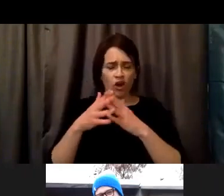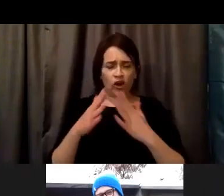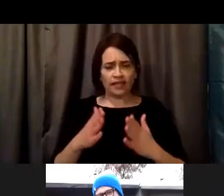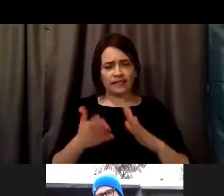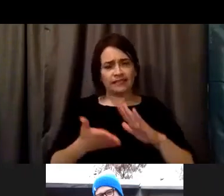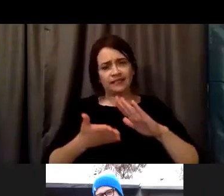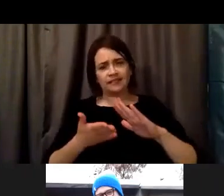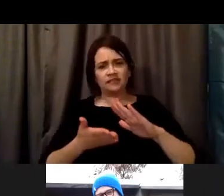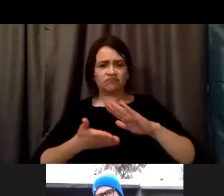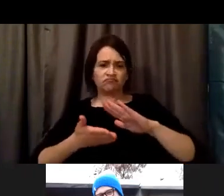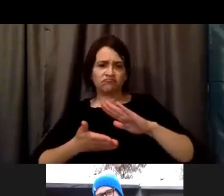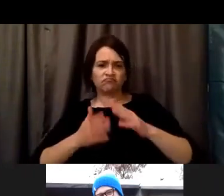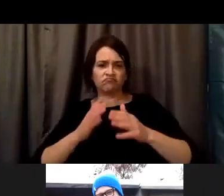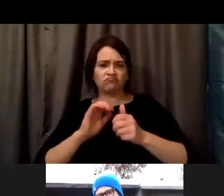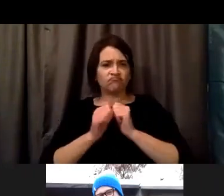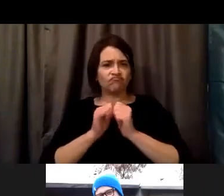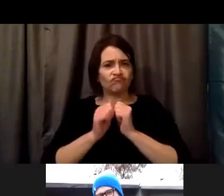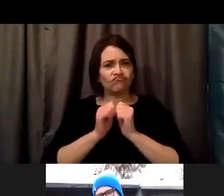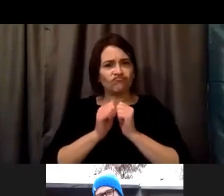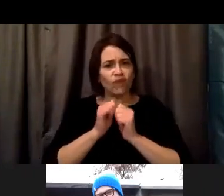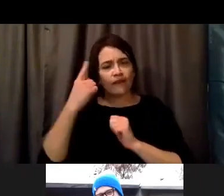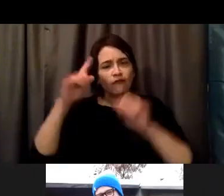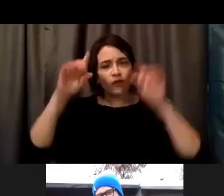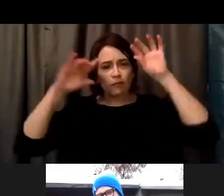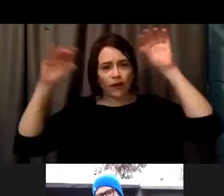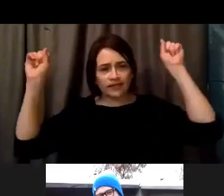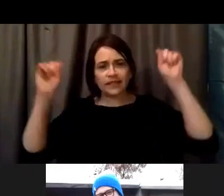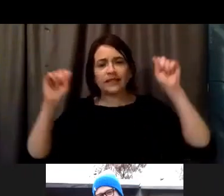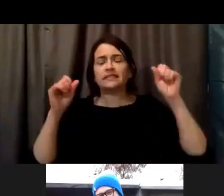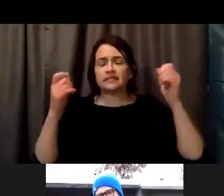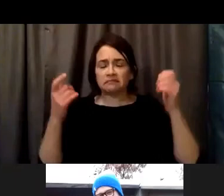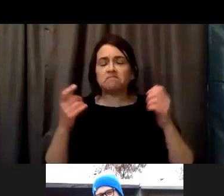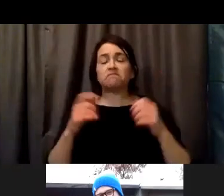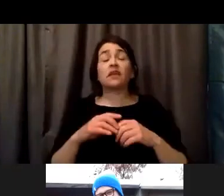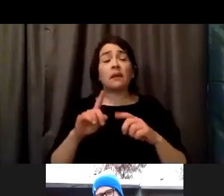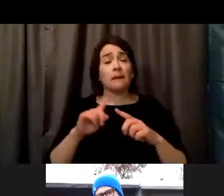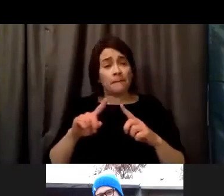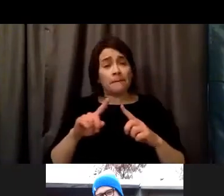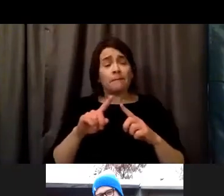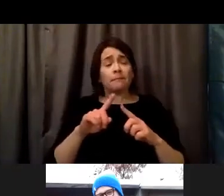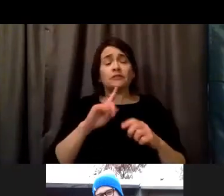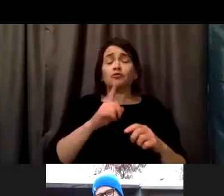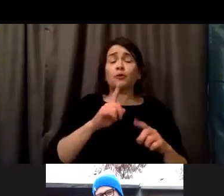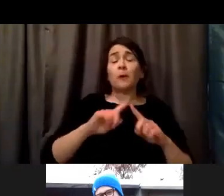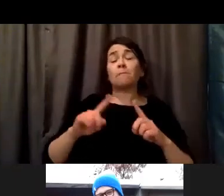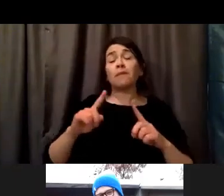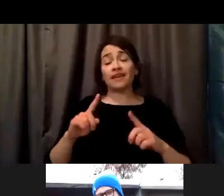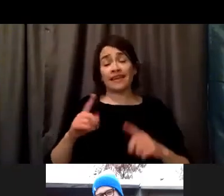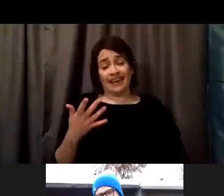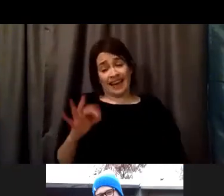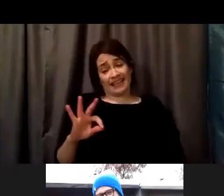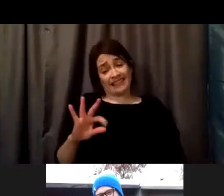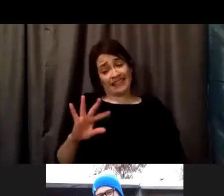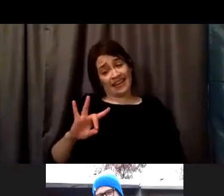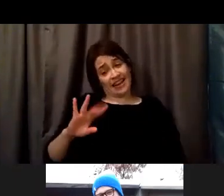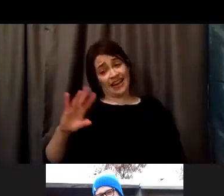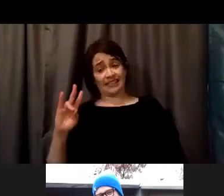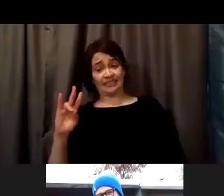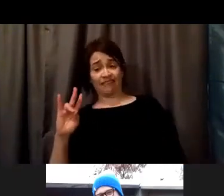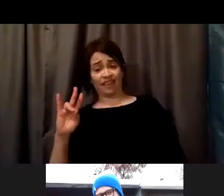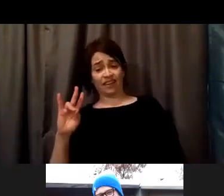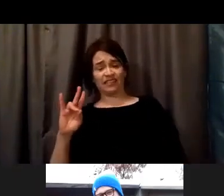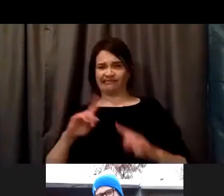that, doing this and that. Yeah, it's true. But in 1987, it wasn't like it is today.